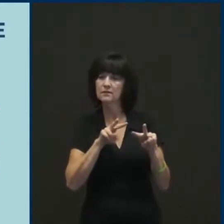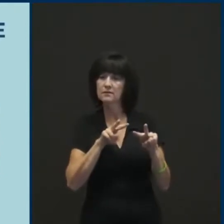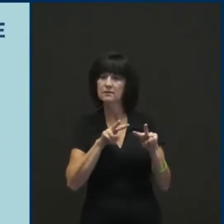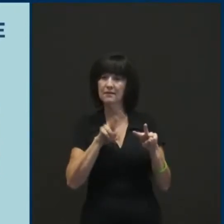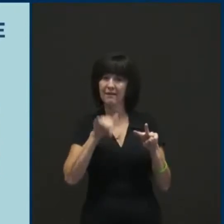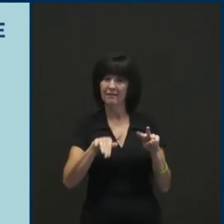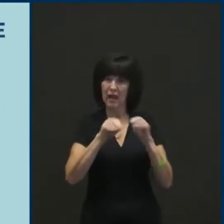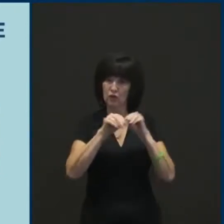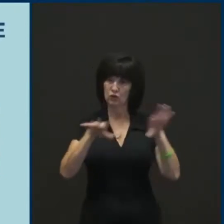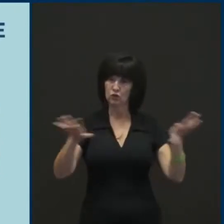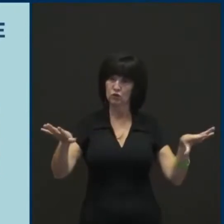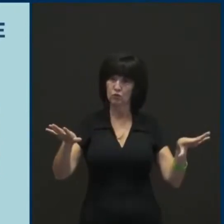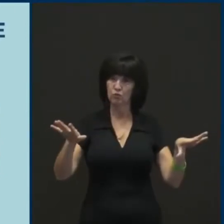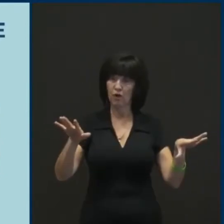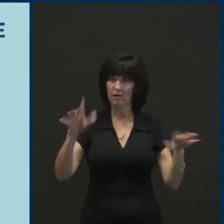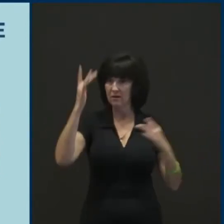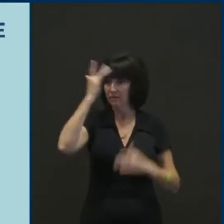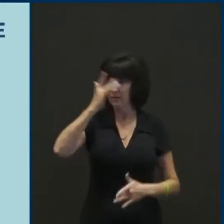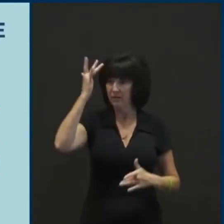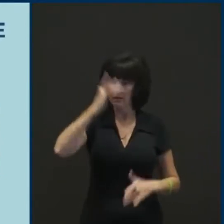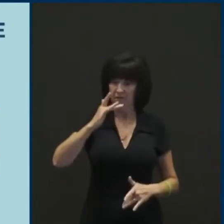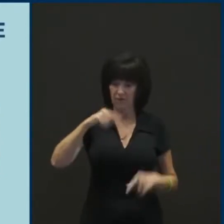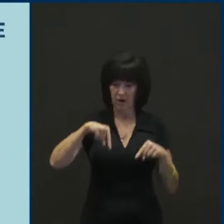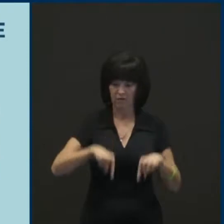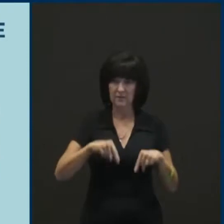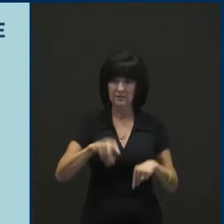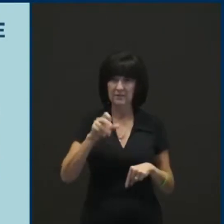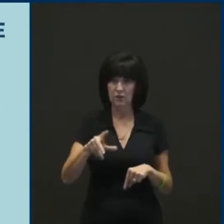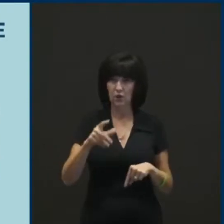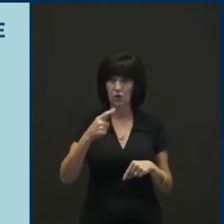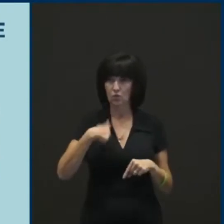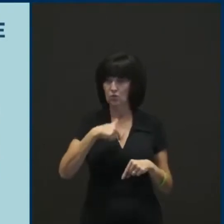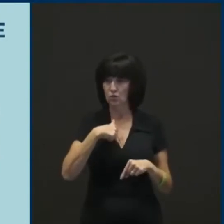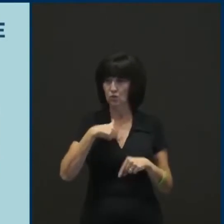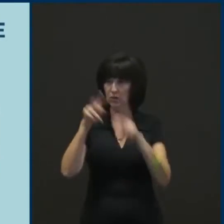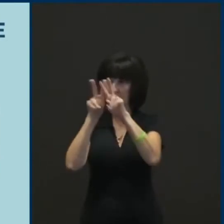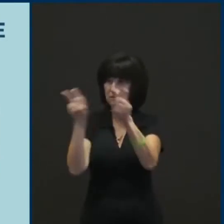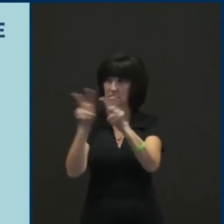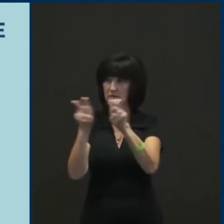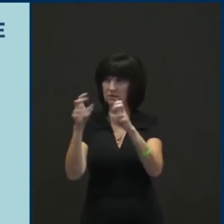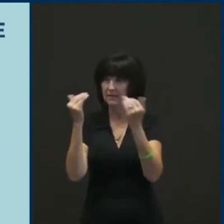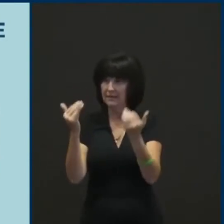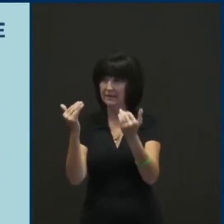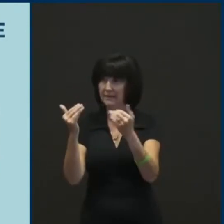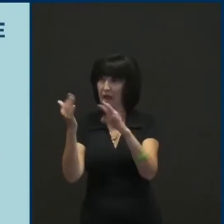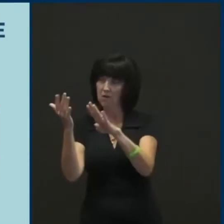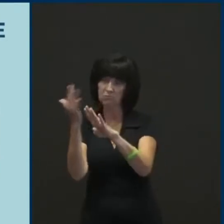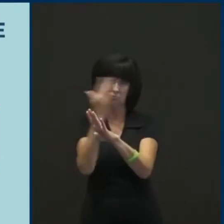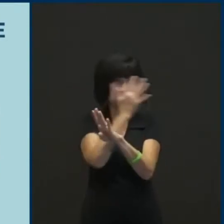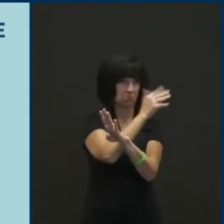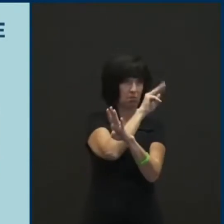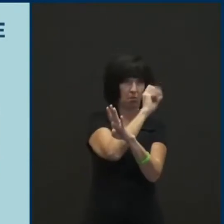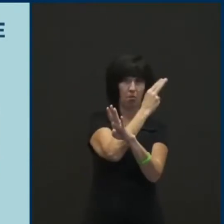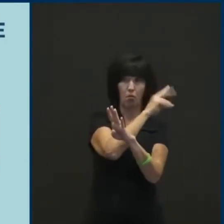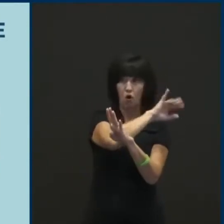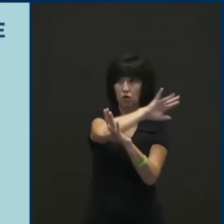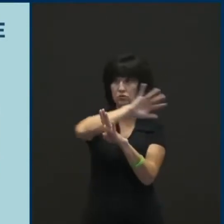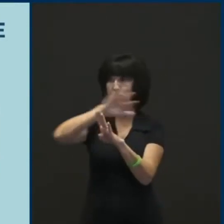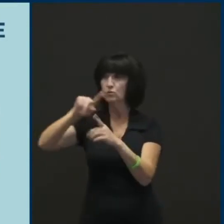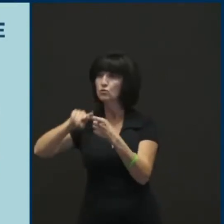spread of the virus here in Delaware going back to March and April, and we saw where we've come from, how we've improved, how we've